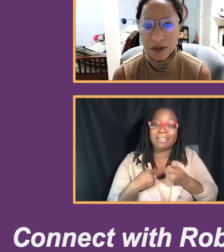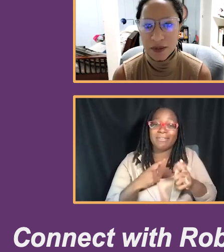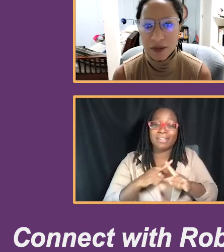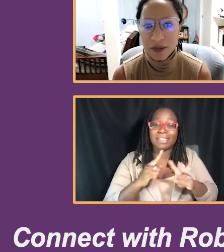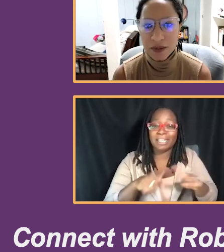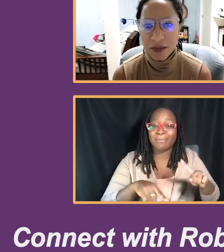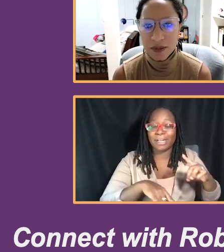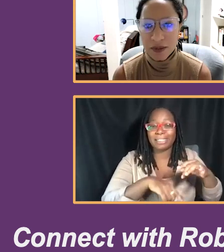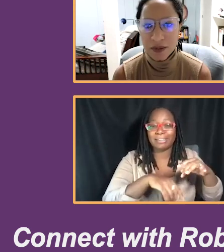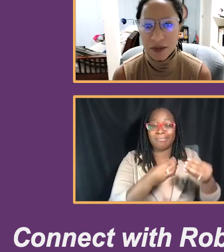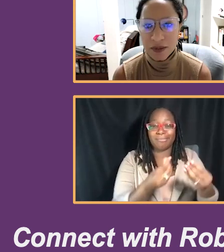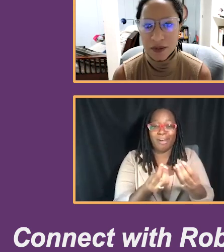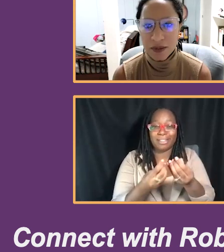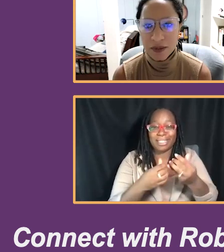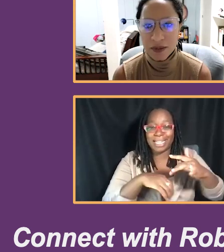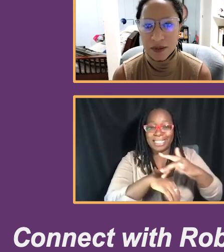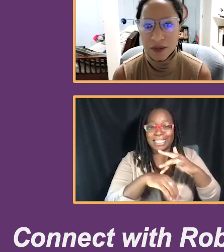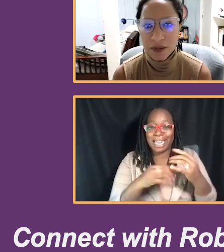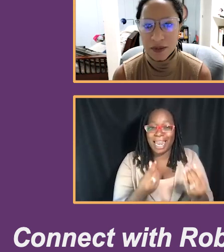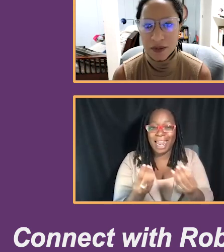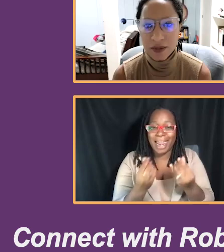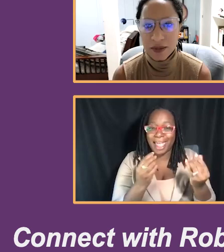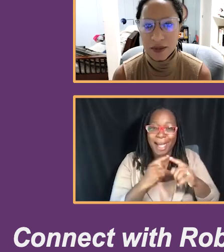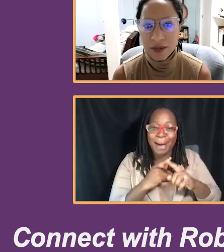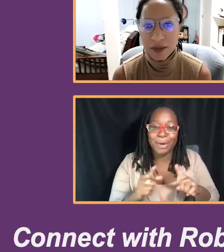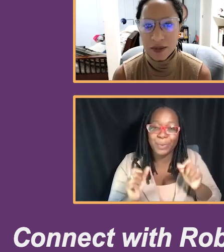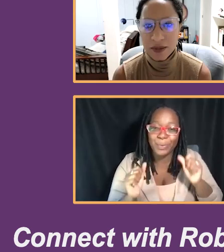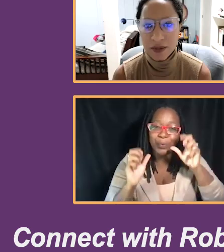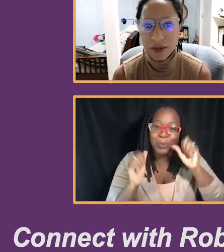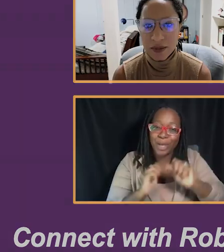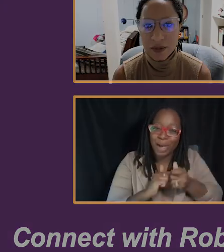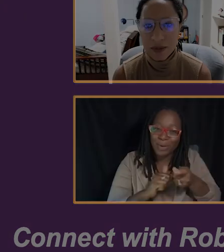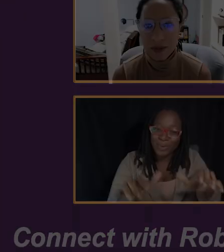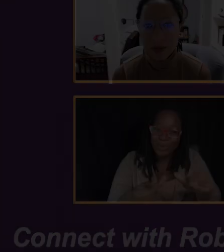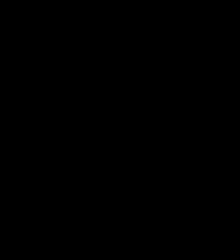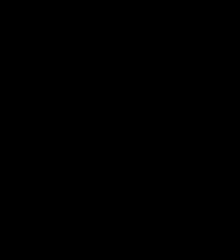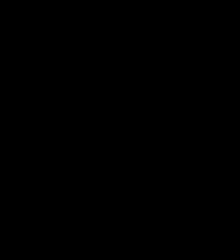honored. Eliana, Dr. Eliana said the same word, but I'm just really honored to be here. Thanks for having me.